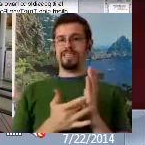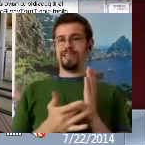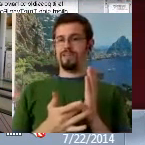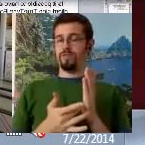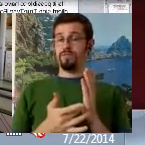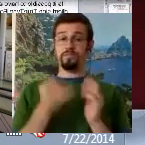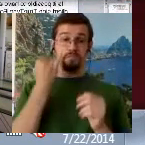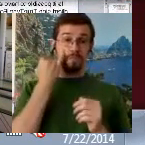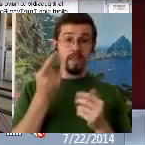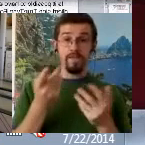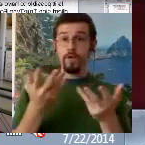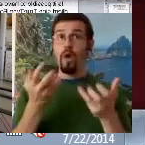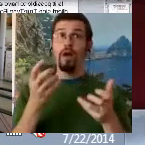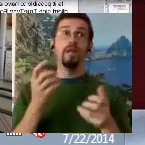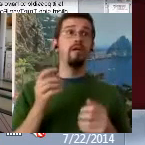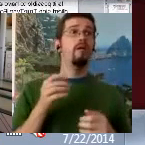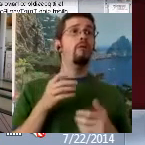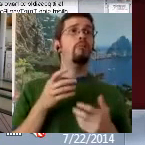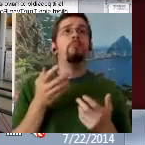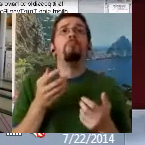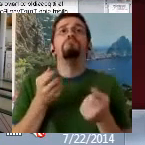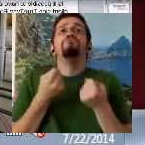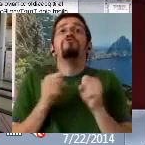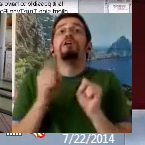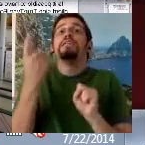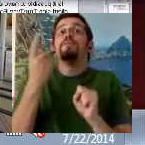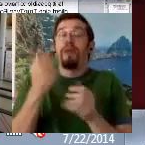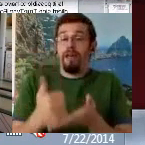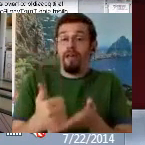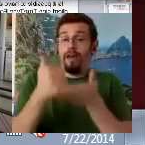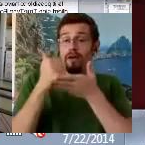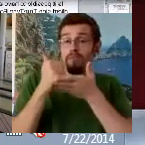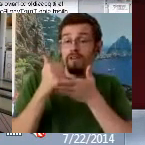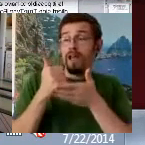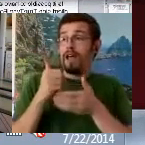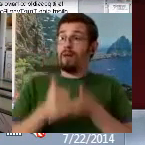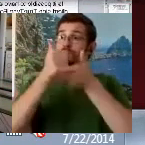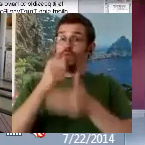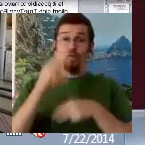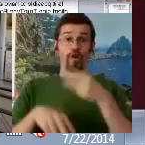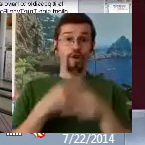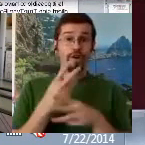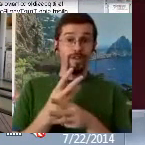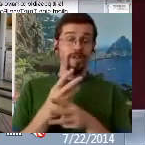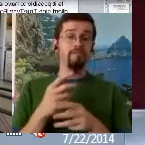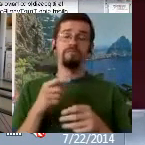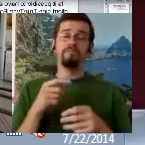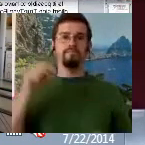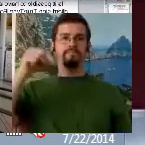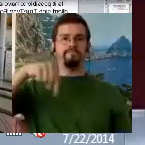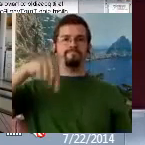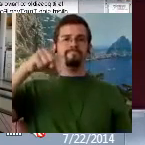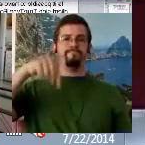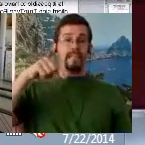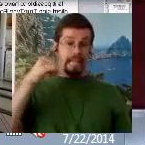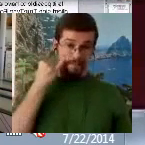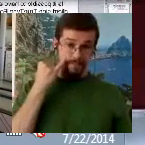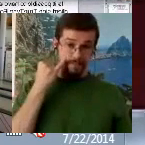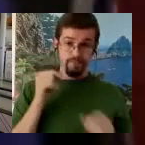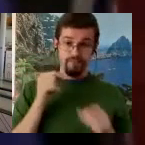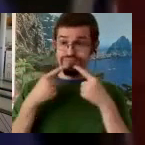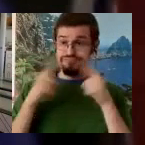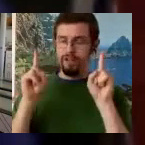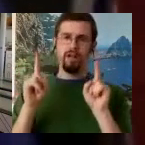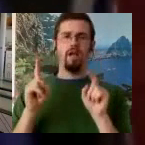fun and great project, if you want to help us, if you want to help the world, if this font is perfected, we'll